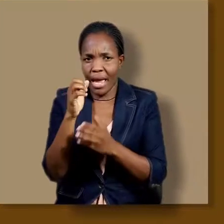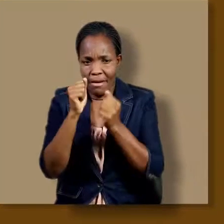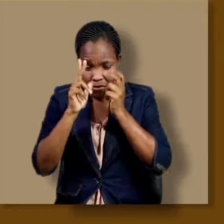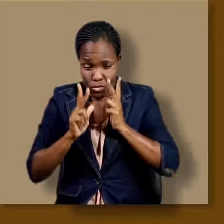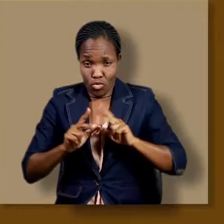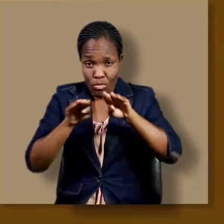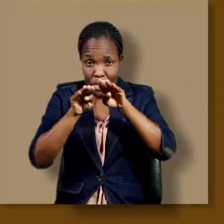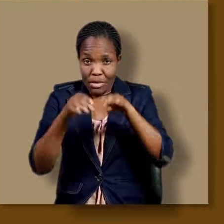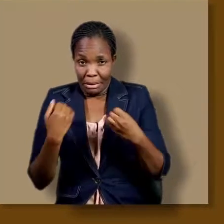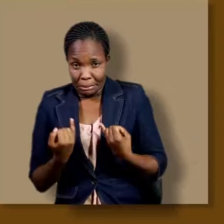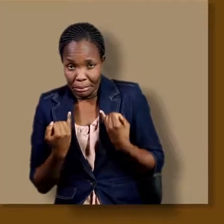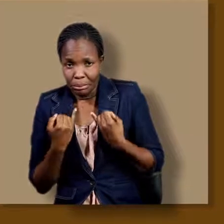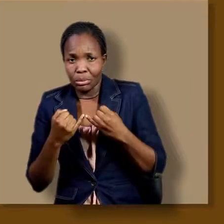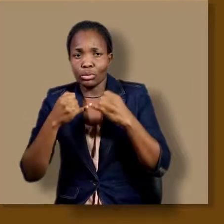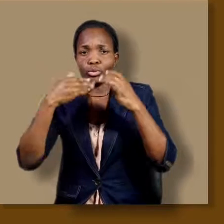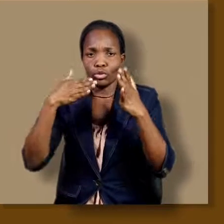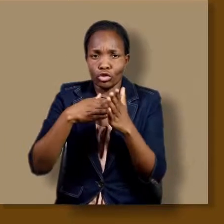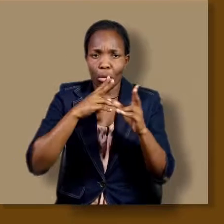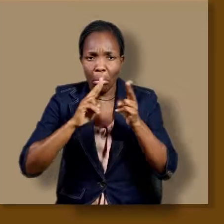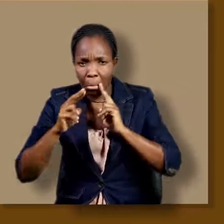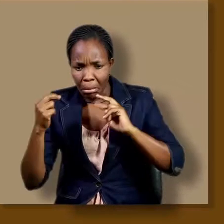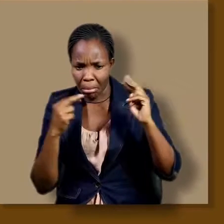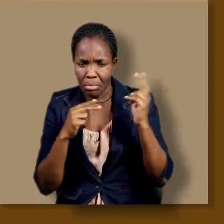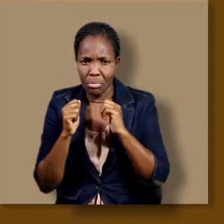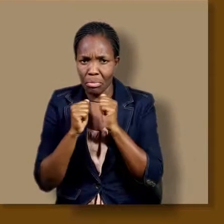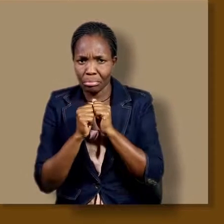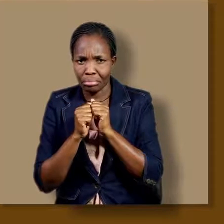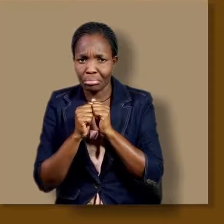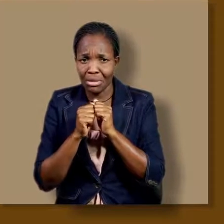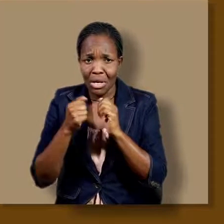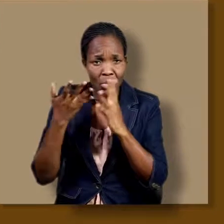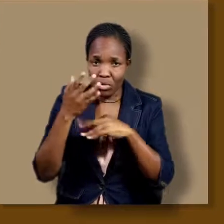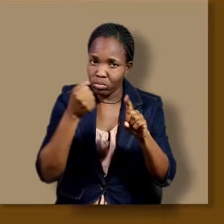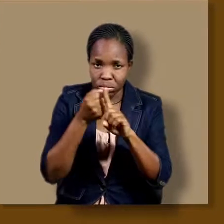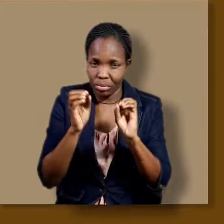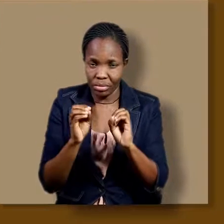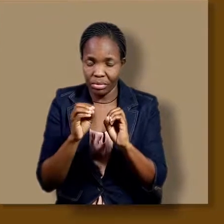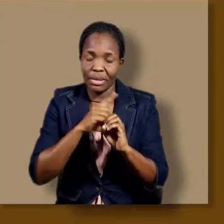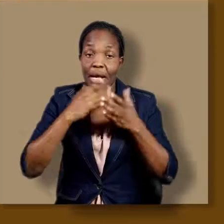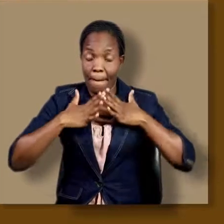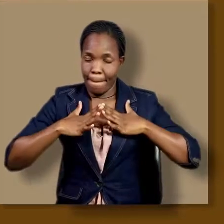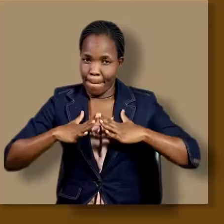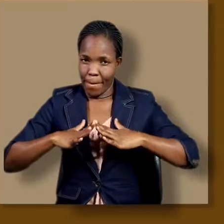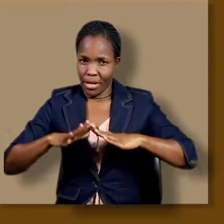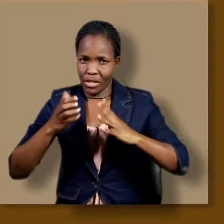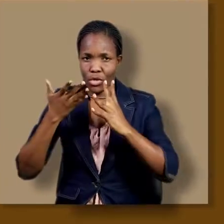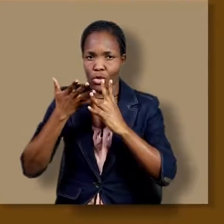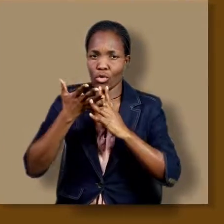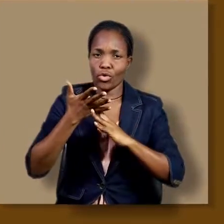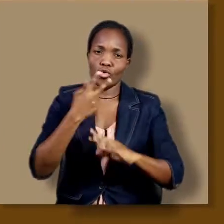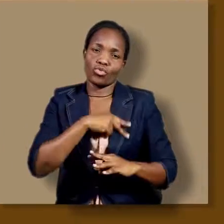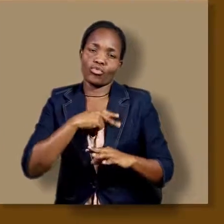rights, to settle arguments and disputes between members not through fighting, but rather peacefully and through